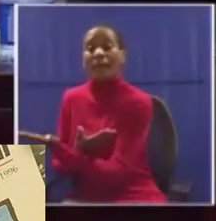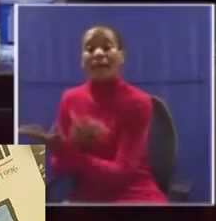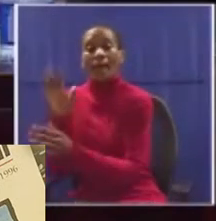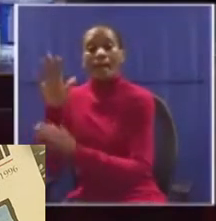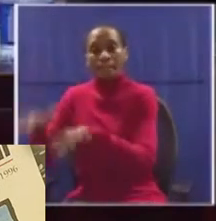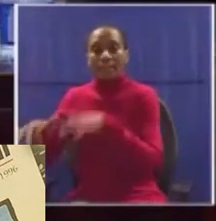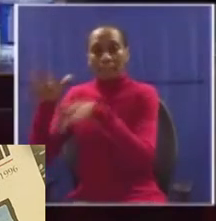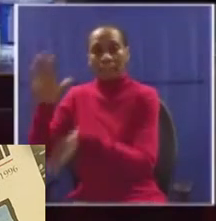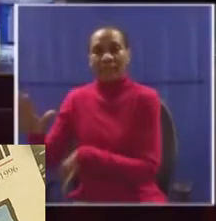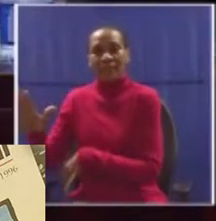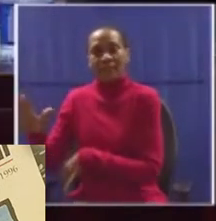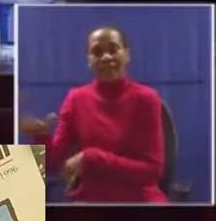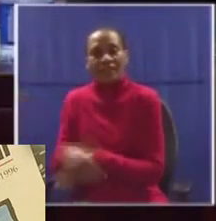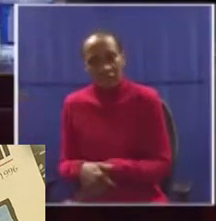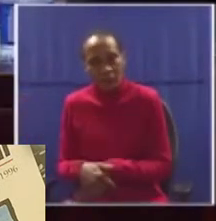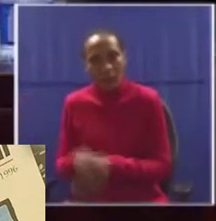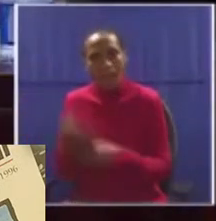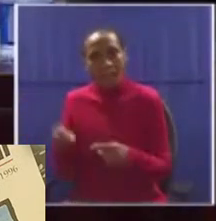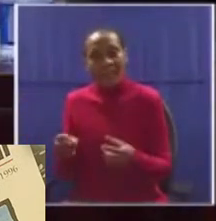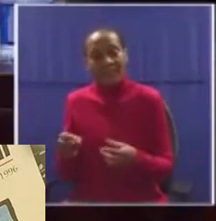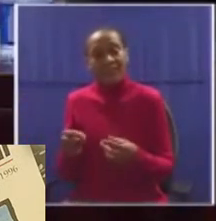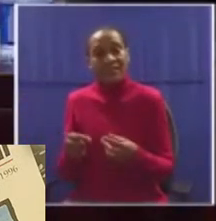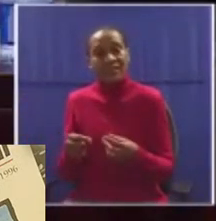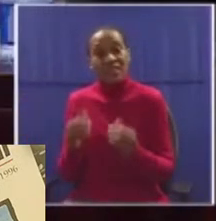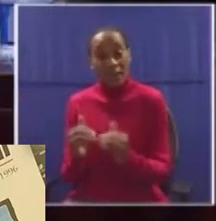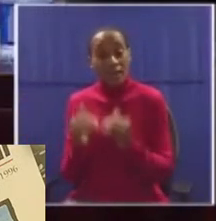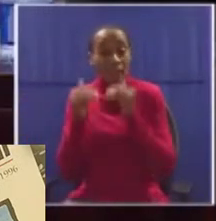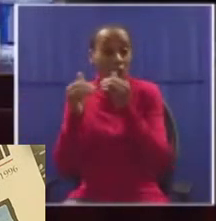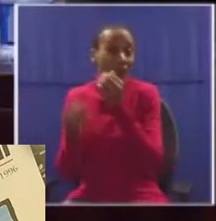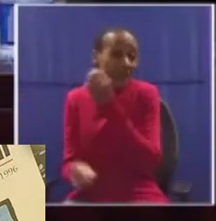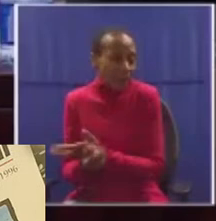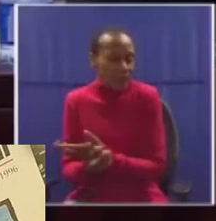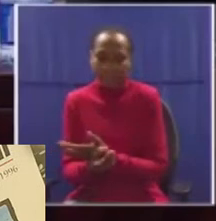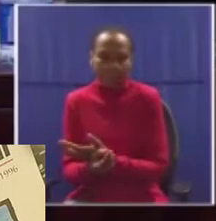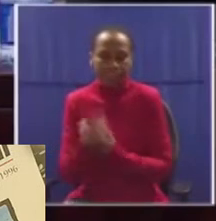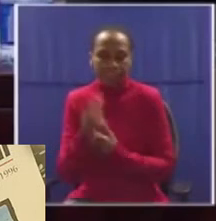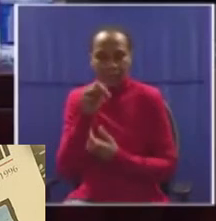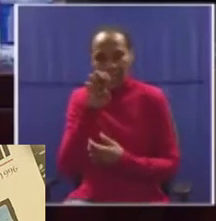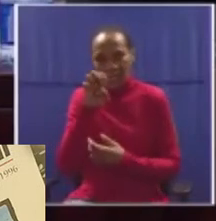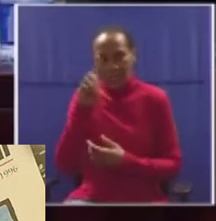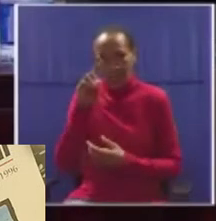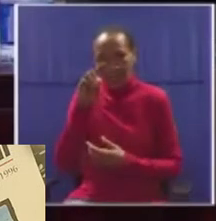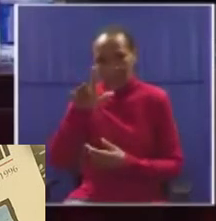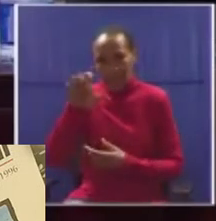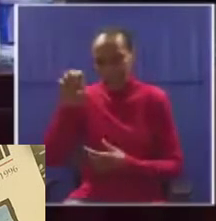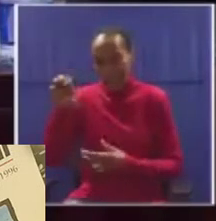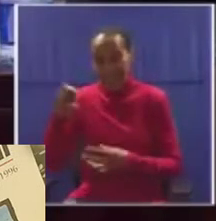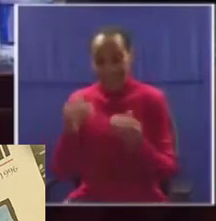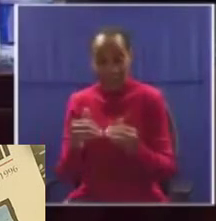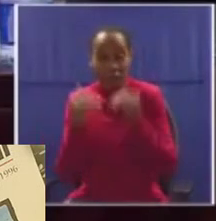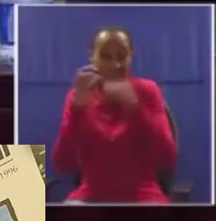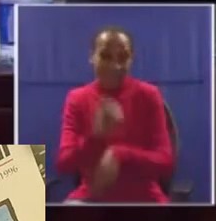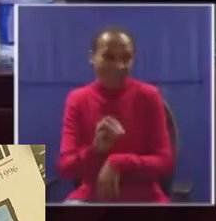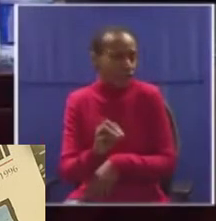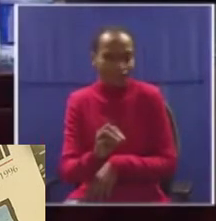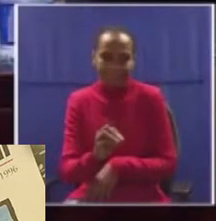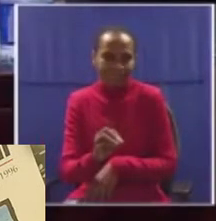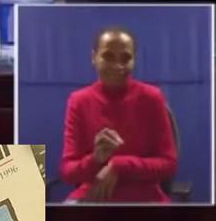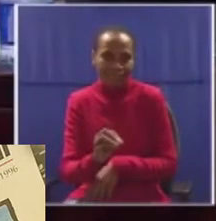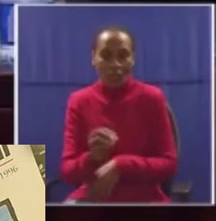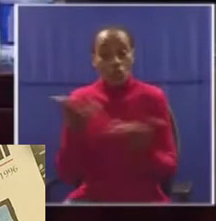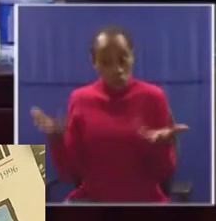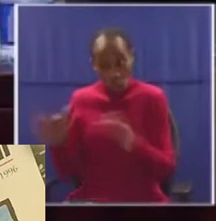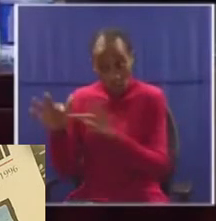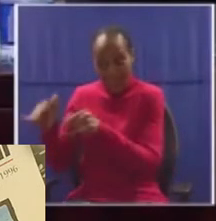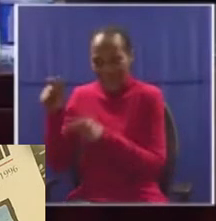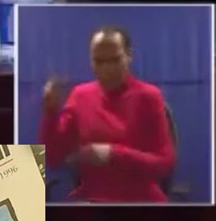have not made progress in the financial sector and Netherland where they were referred to and this should concern